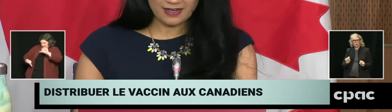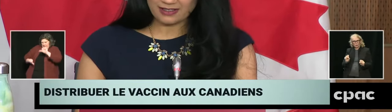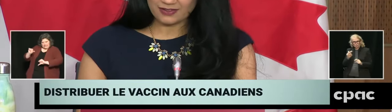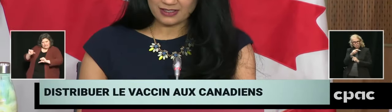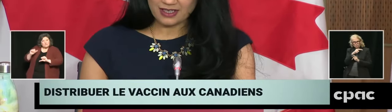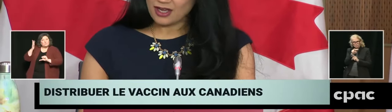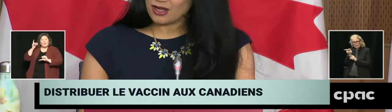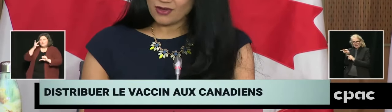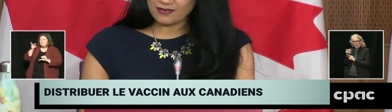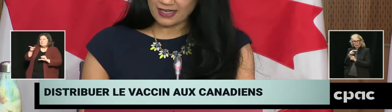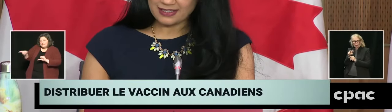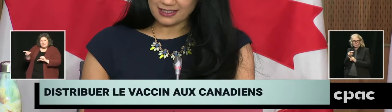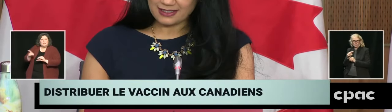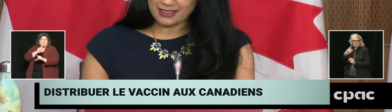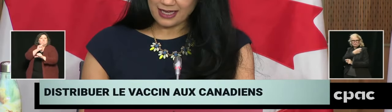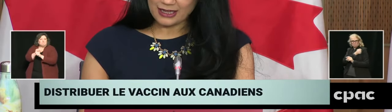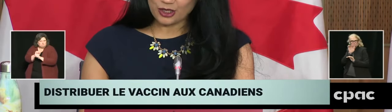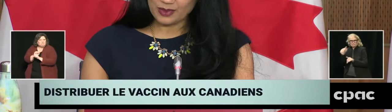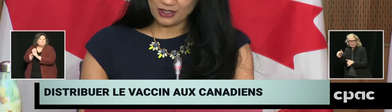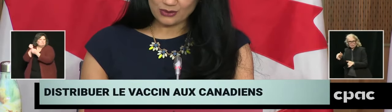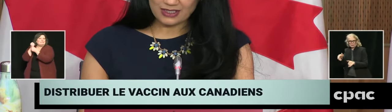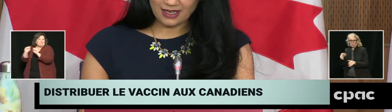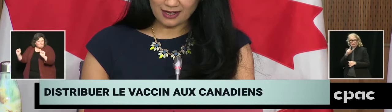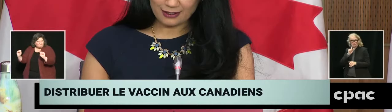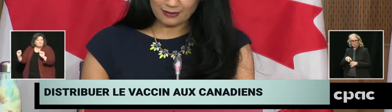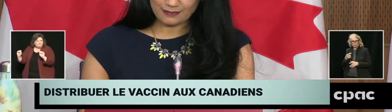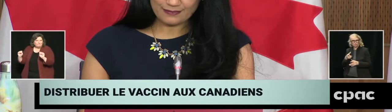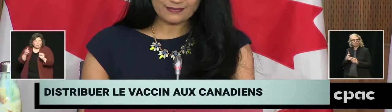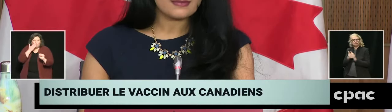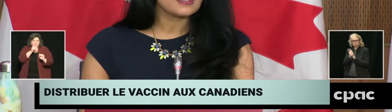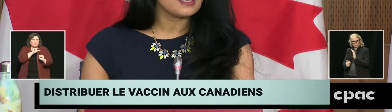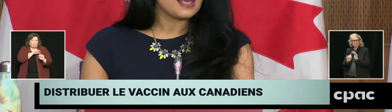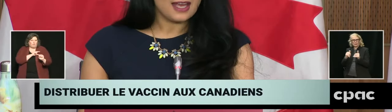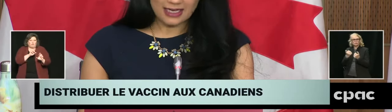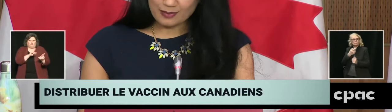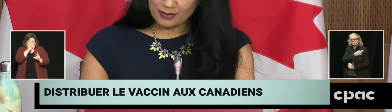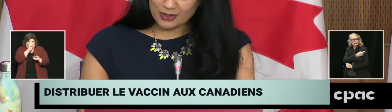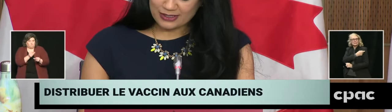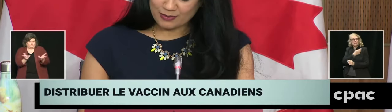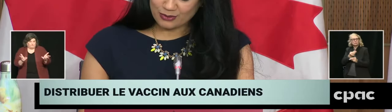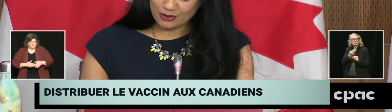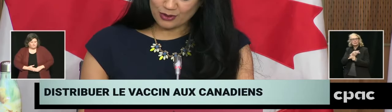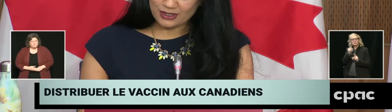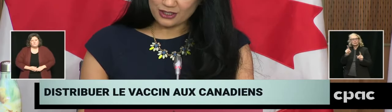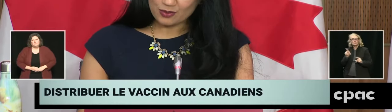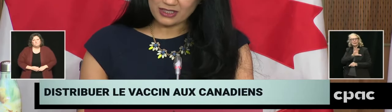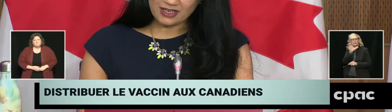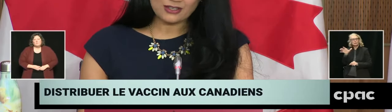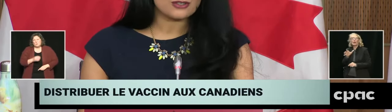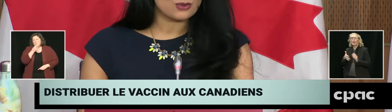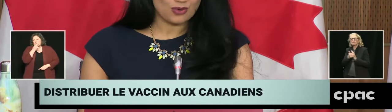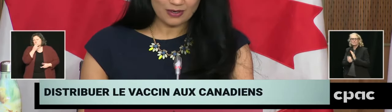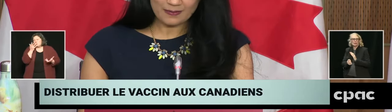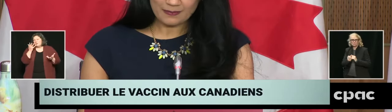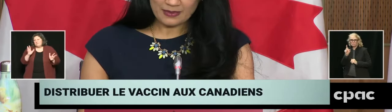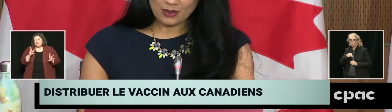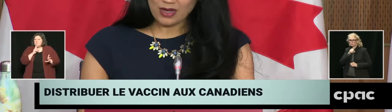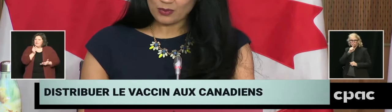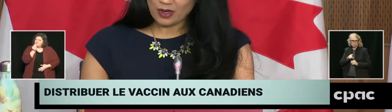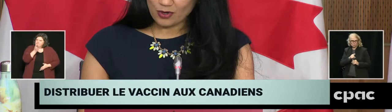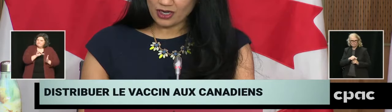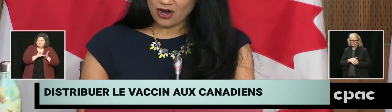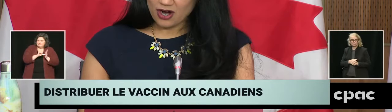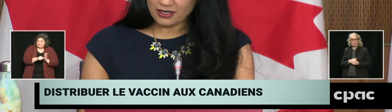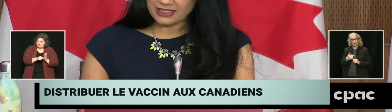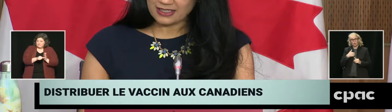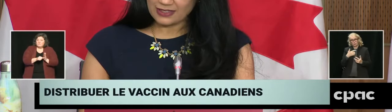and effectiveness of all vaccines that are being used in Canada. As my remarks come to a close, I just want to underscore that while